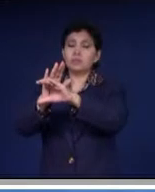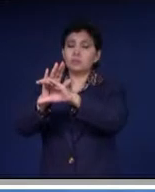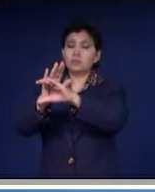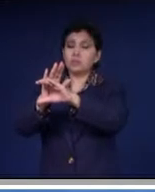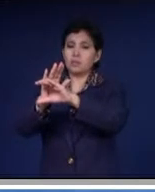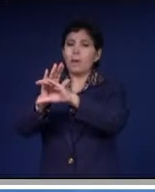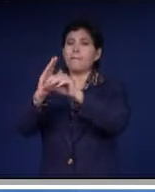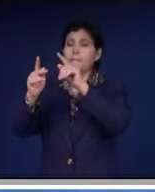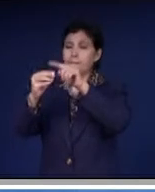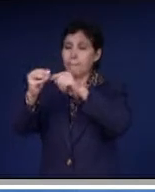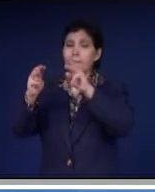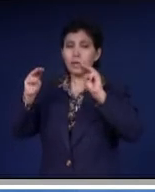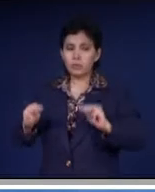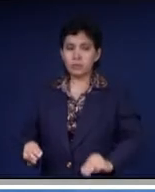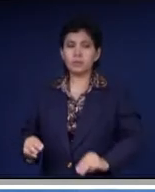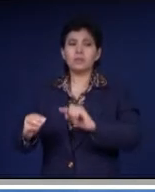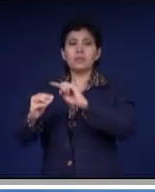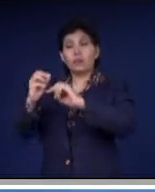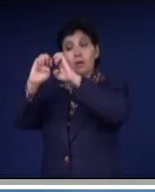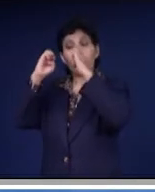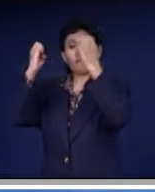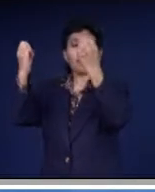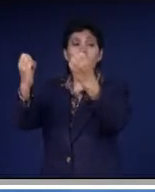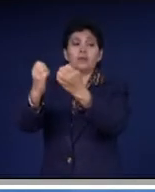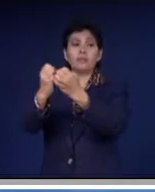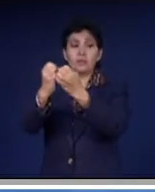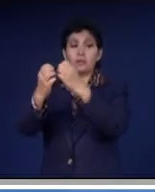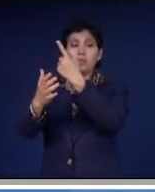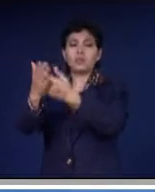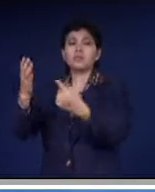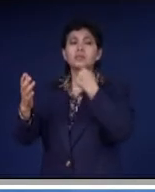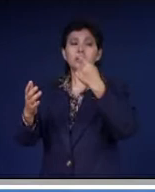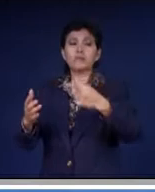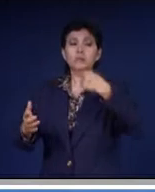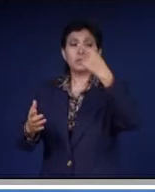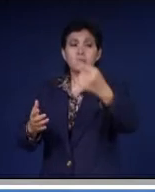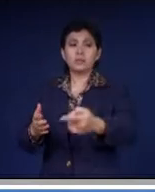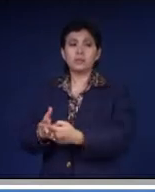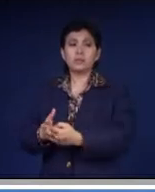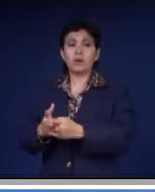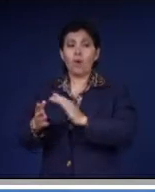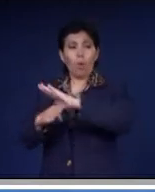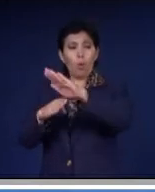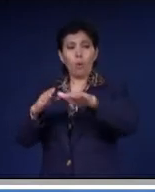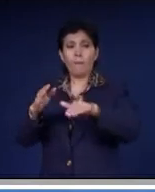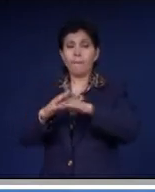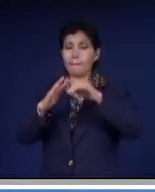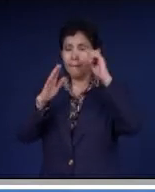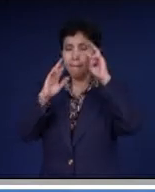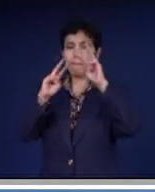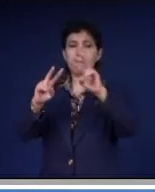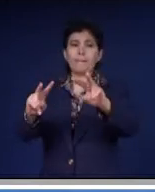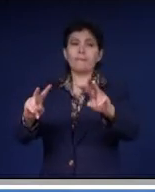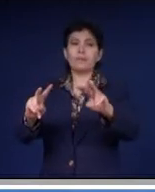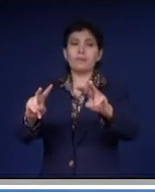as social beings, as well as the environment. What they say is that it's the whole picture that we need to look at, which is